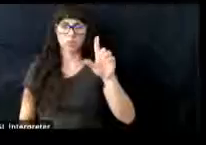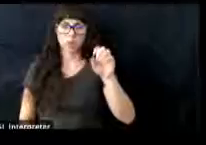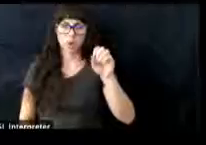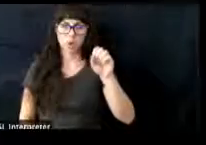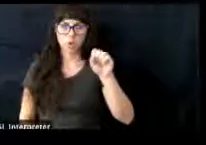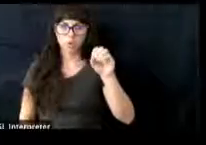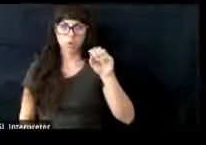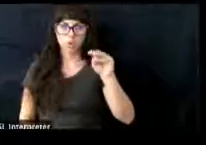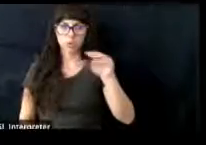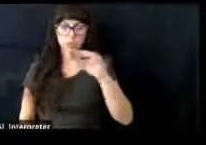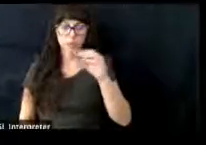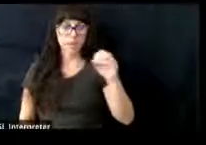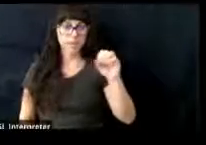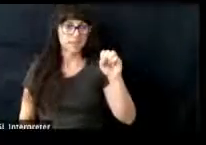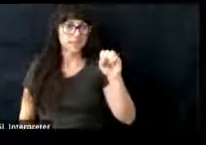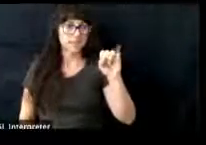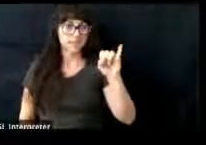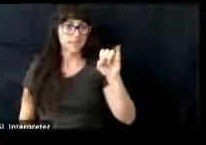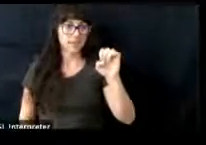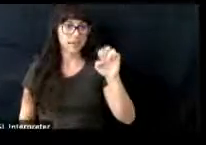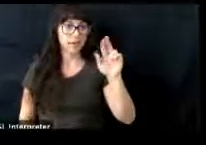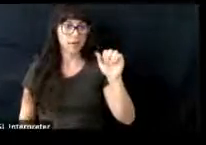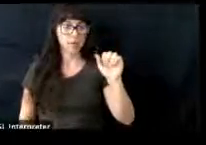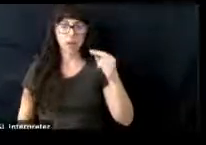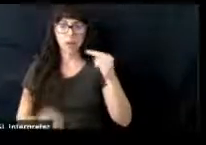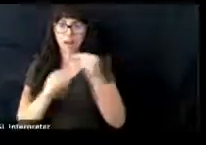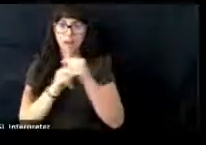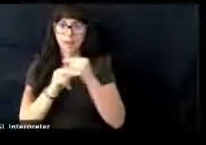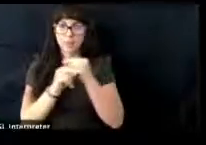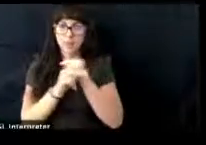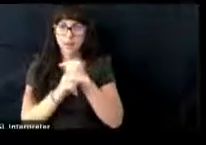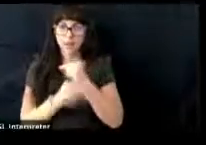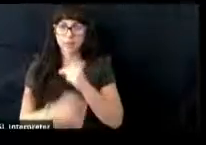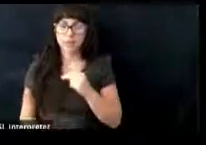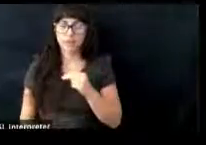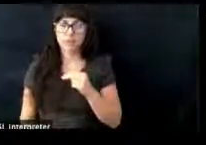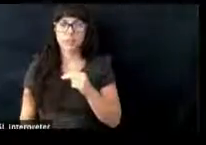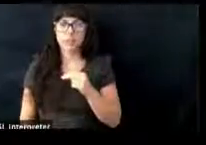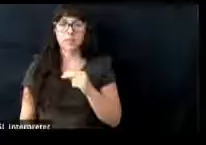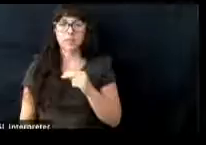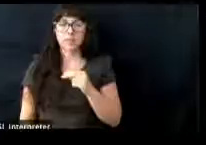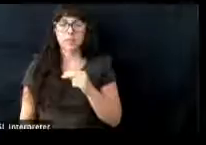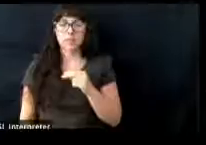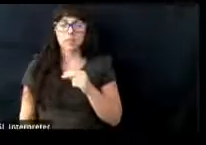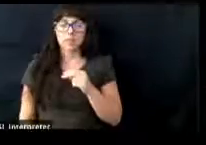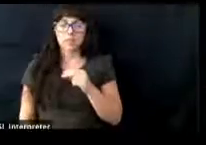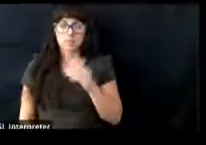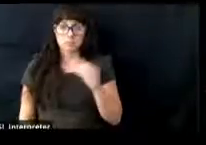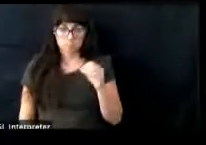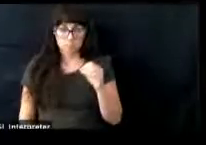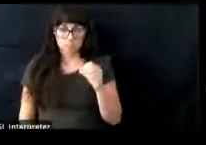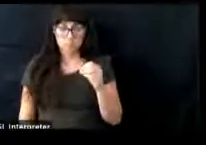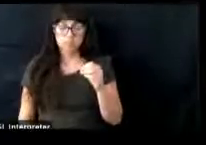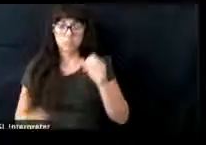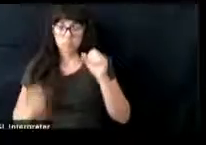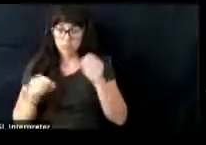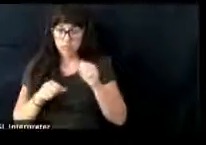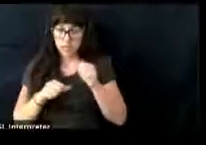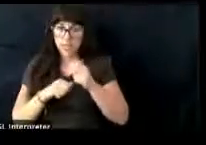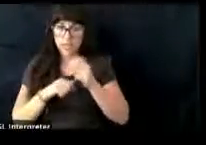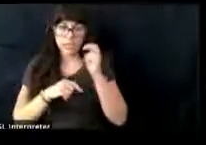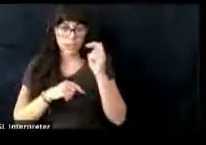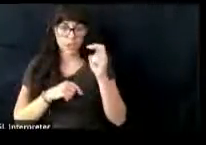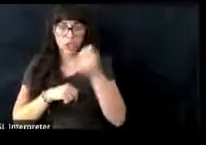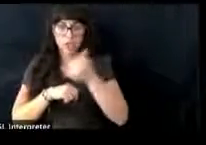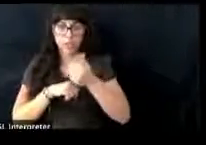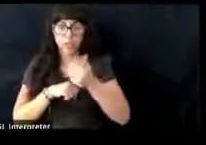Highway. And there is a way to be able to commute between Lancaster using